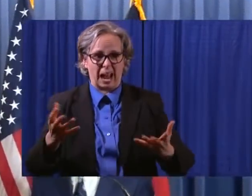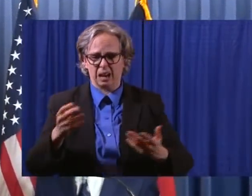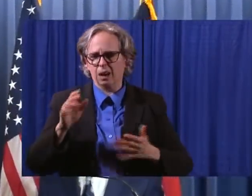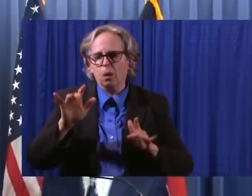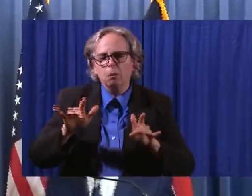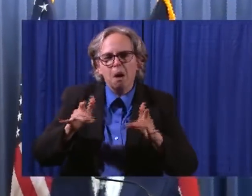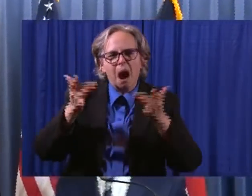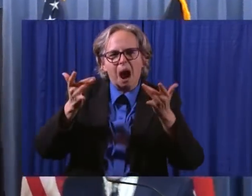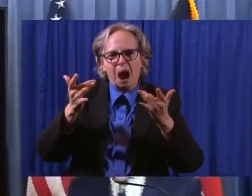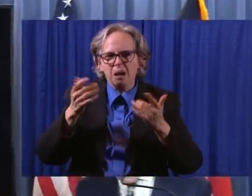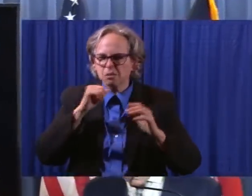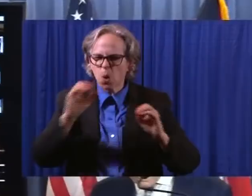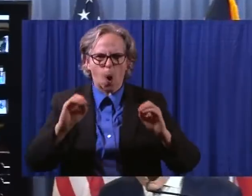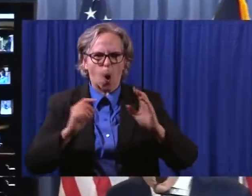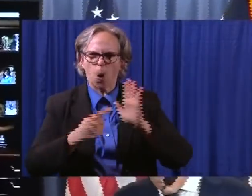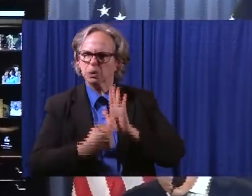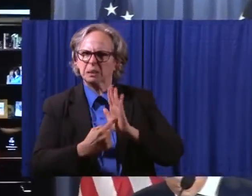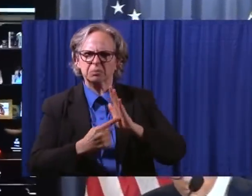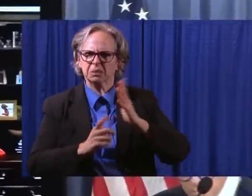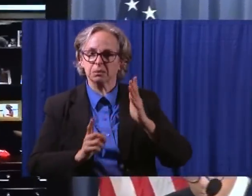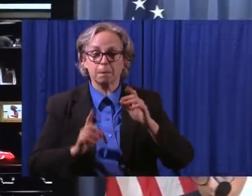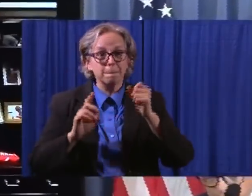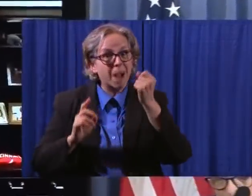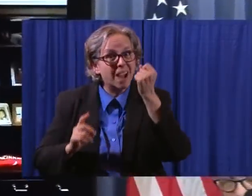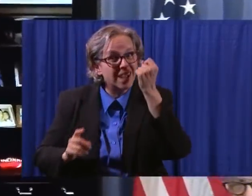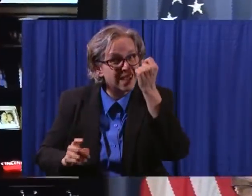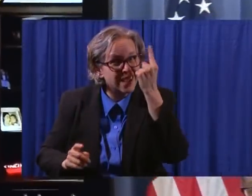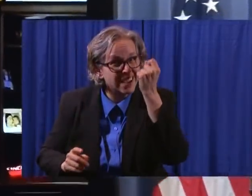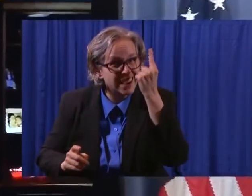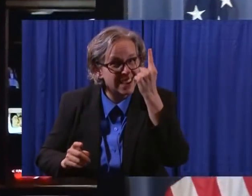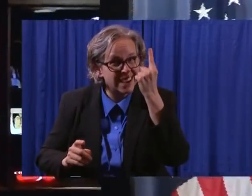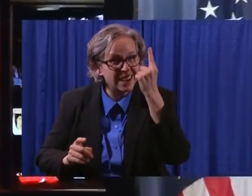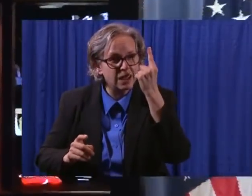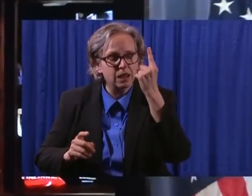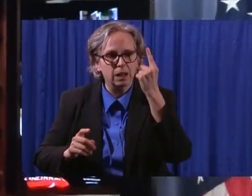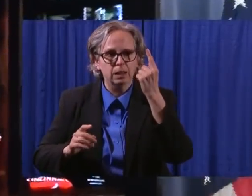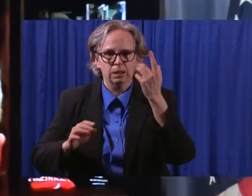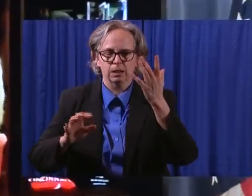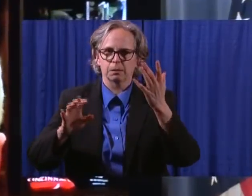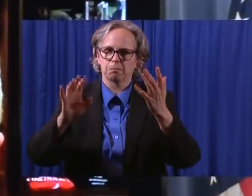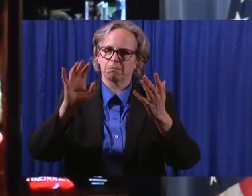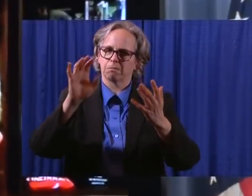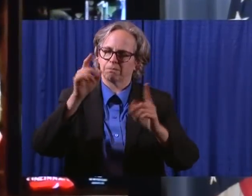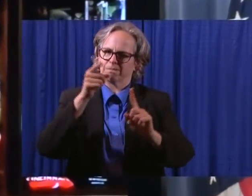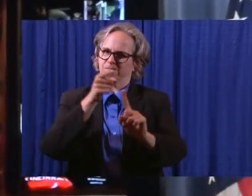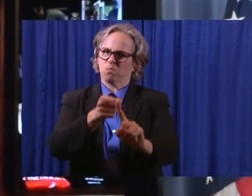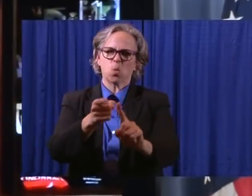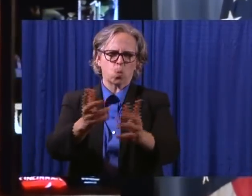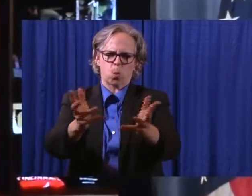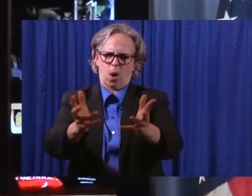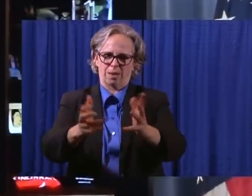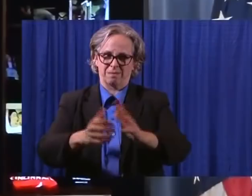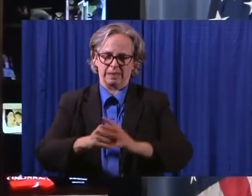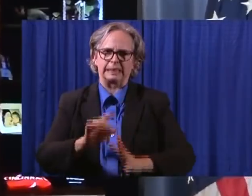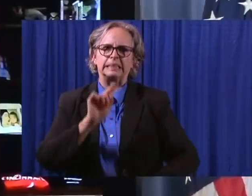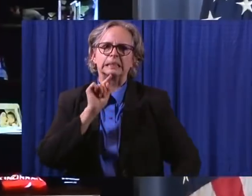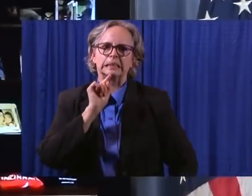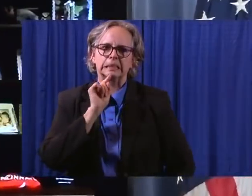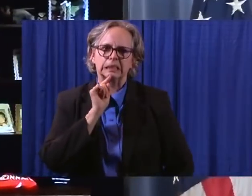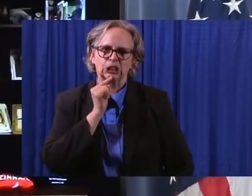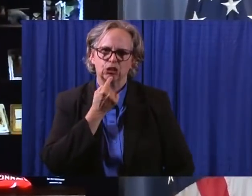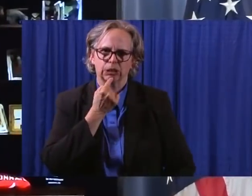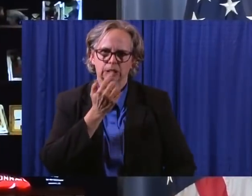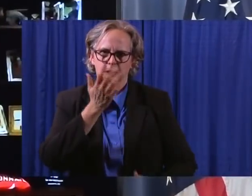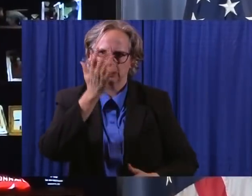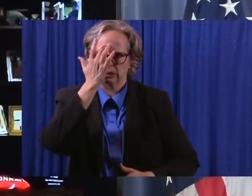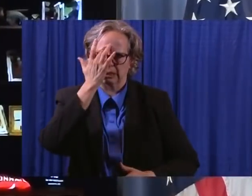disease. But I think it should be still recognized, even amongst young adults, that it can be really a serious disease and that people who have